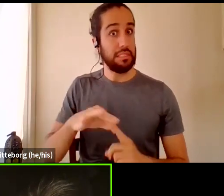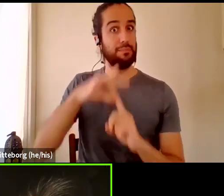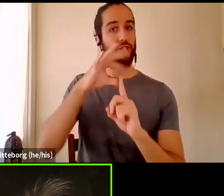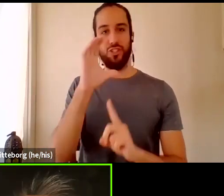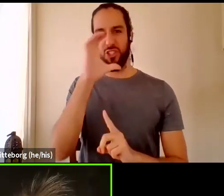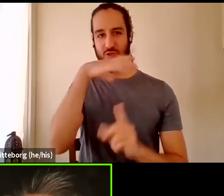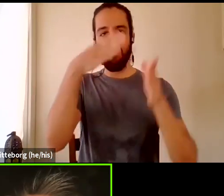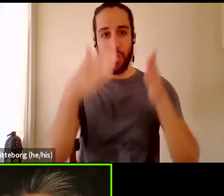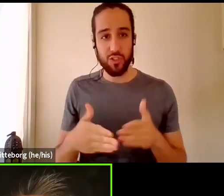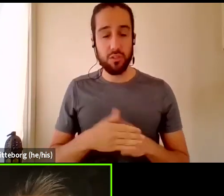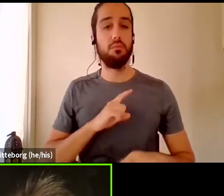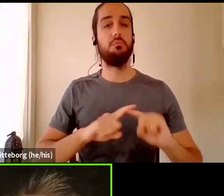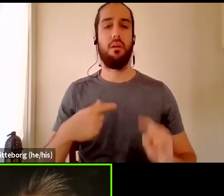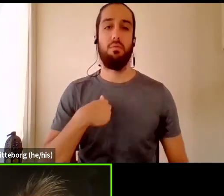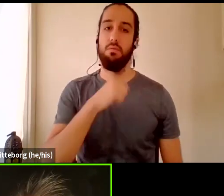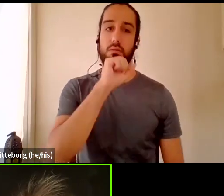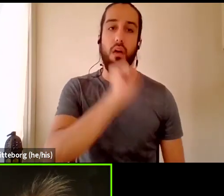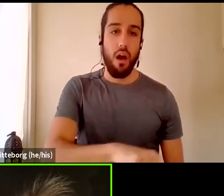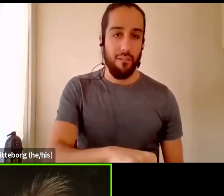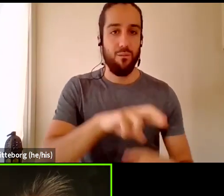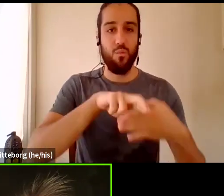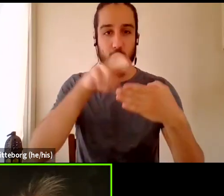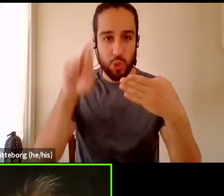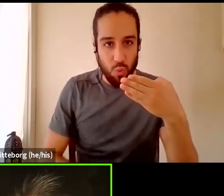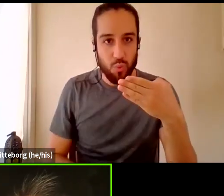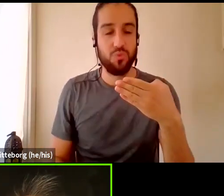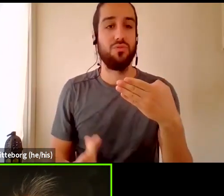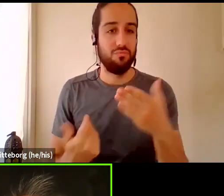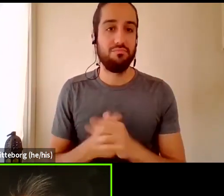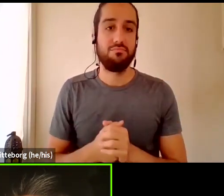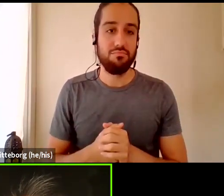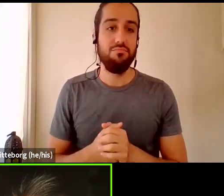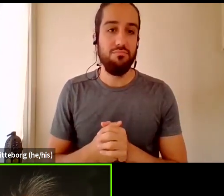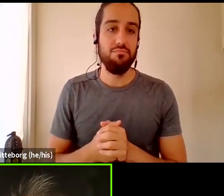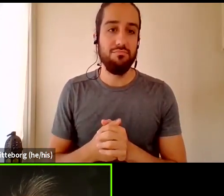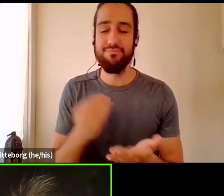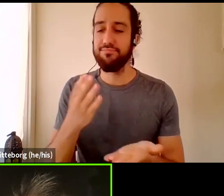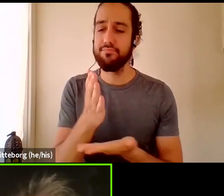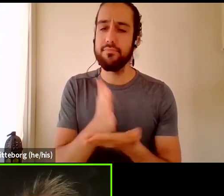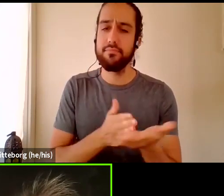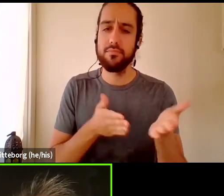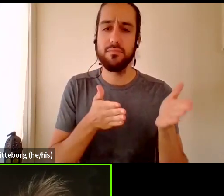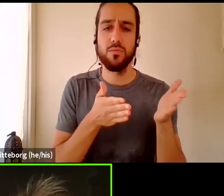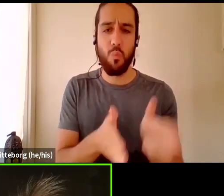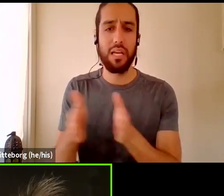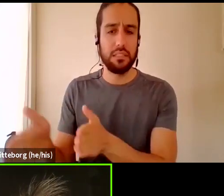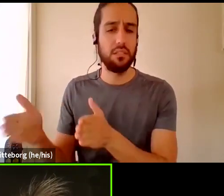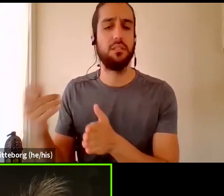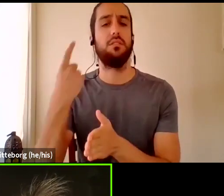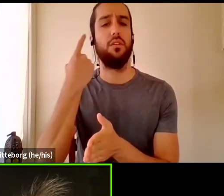love the results of what that does to us. And in some ways, it is, for me,